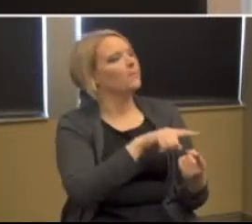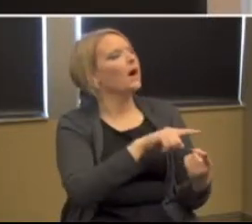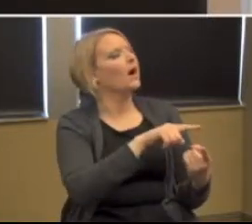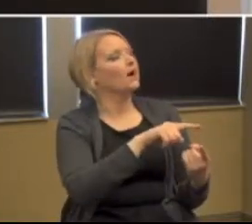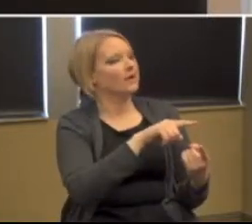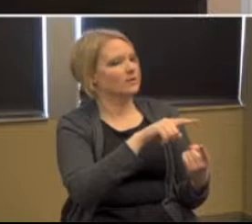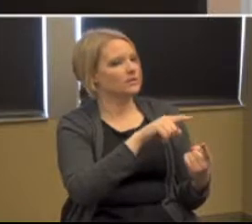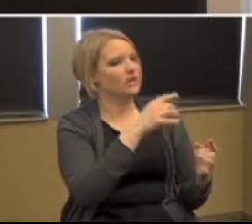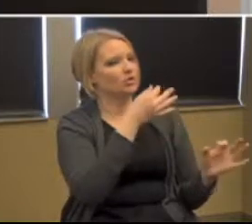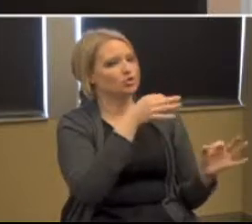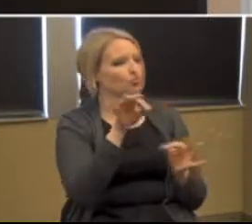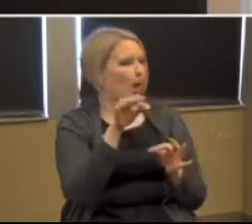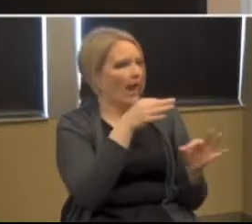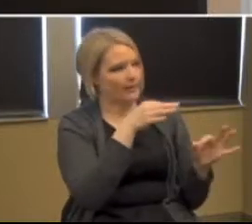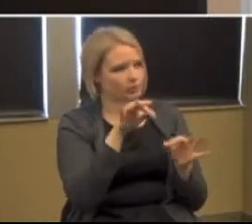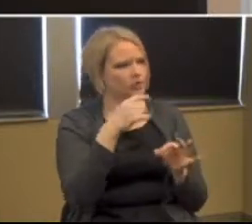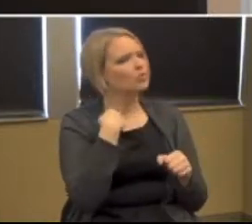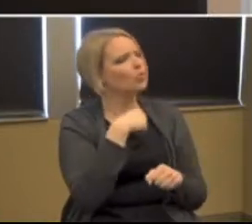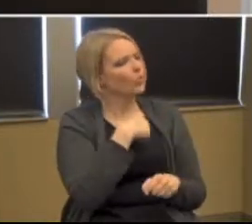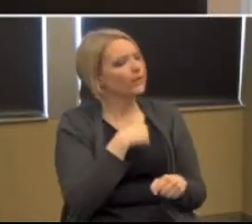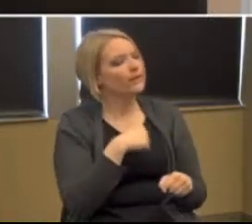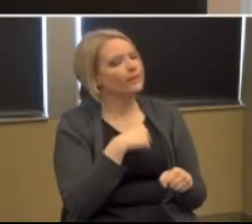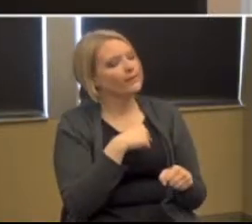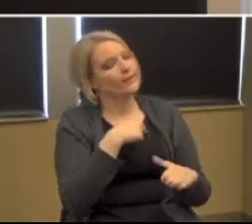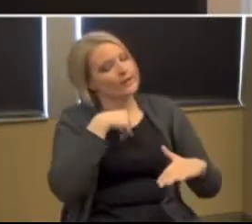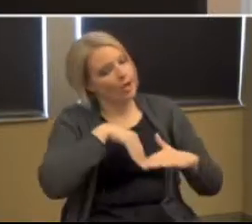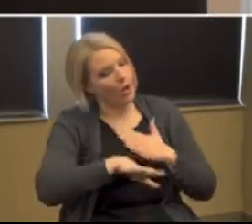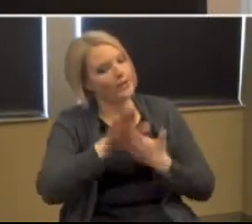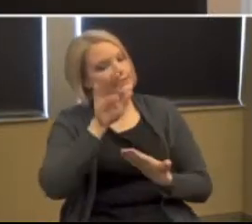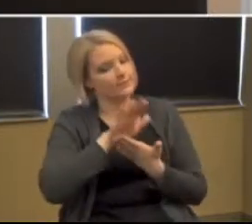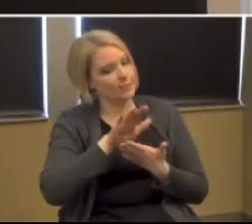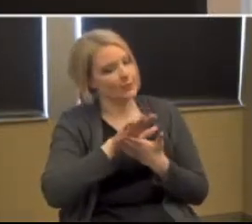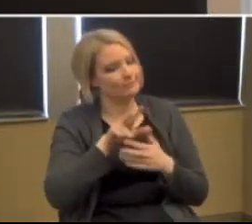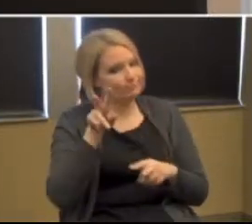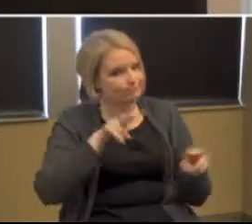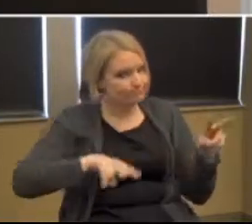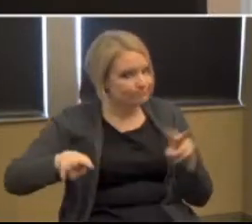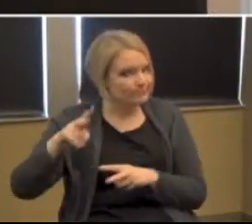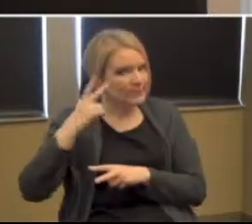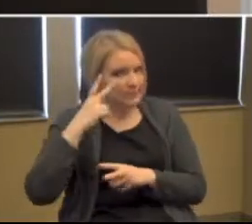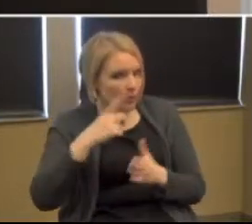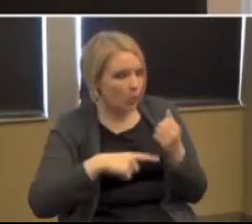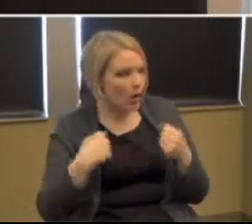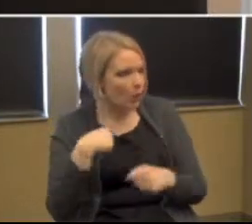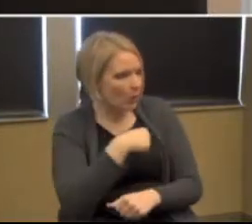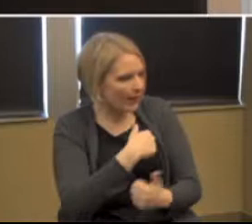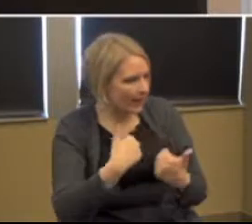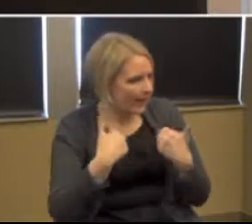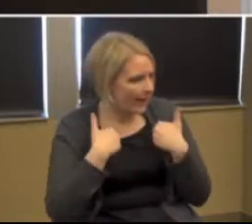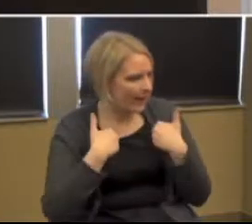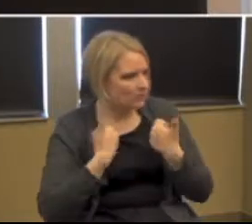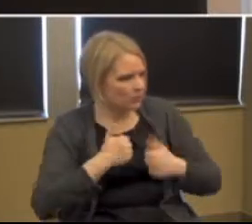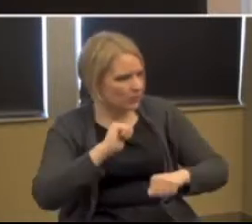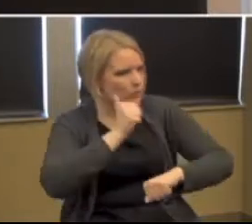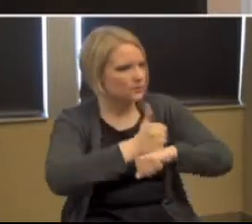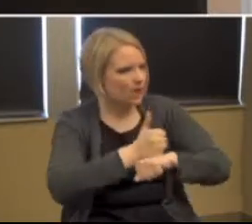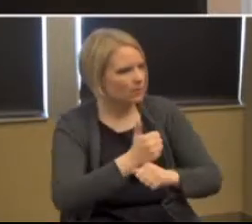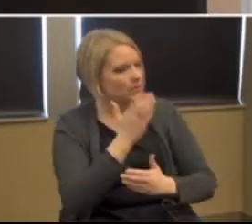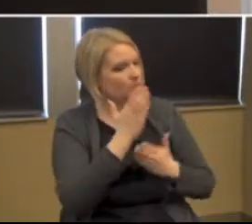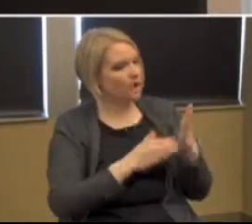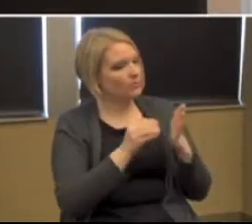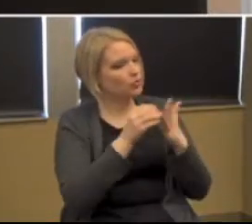so we use what we have when we go into schools and set these structures up. And sometimes students have very high levels